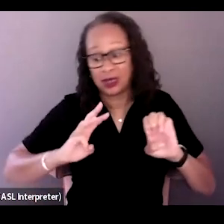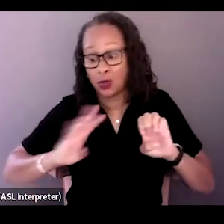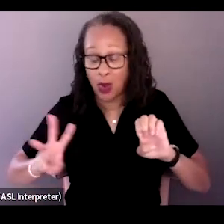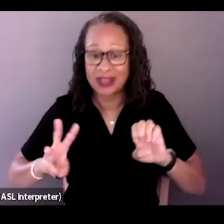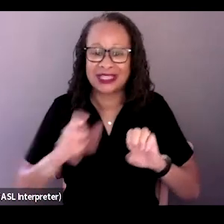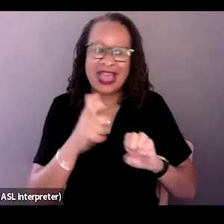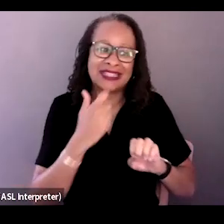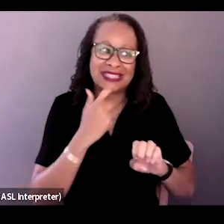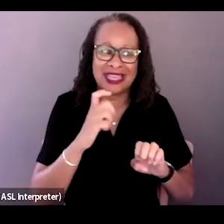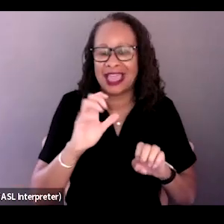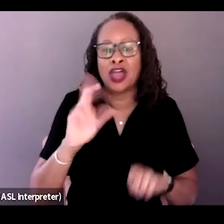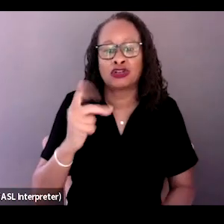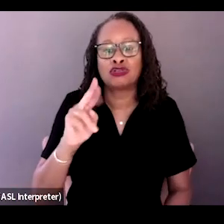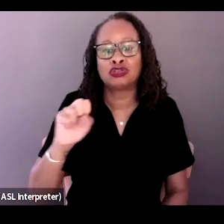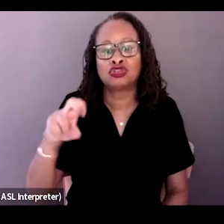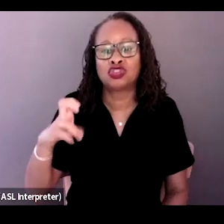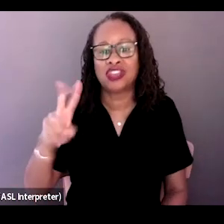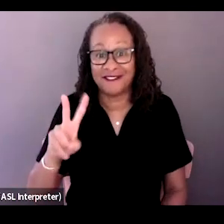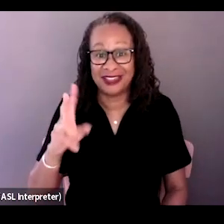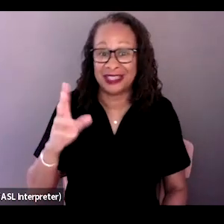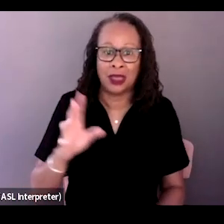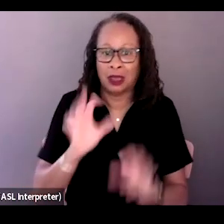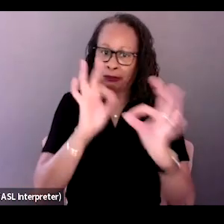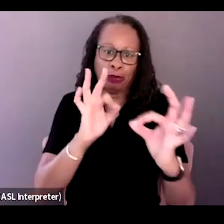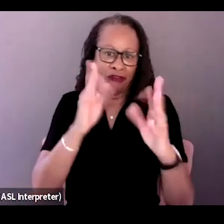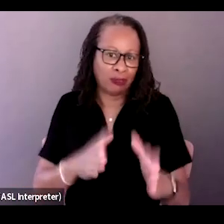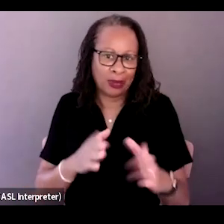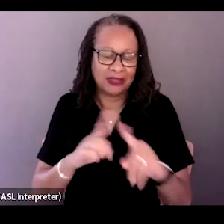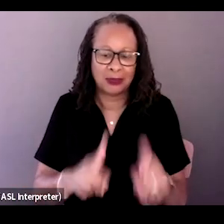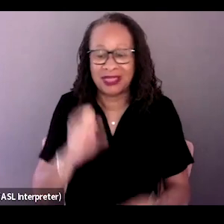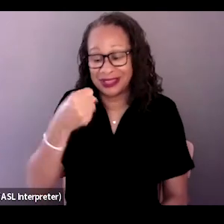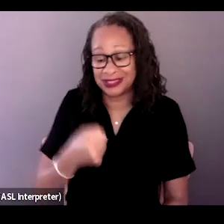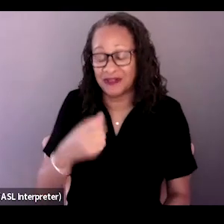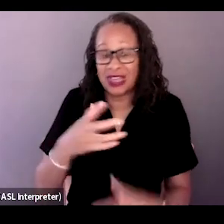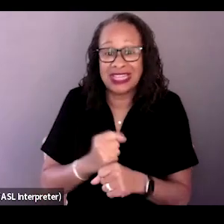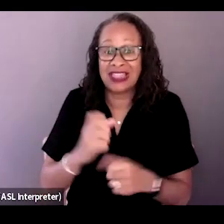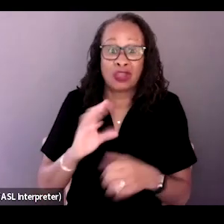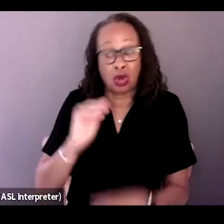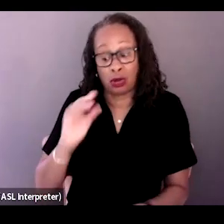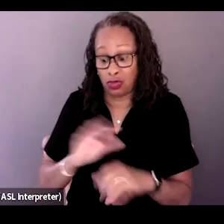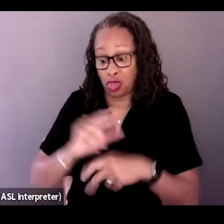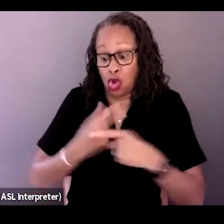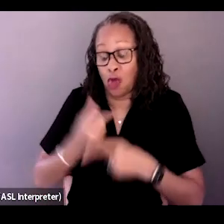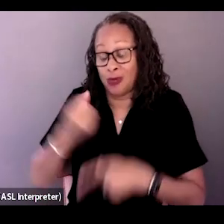is not a saint, but both the United States and the Soviet Union were trying to play and get the global south on their side. And